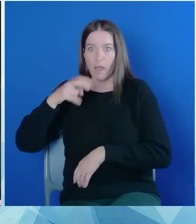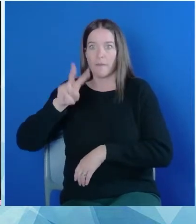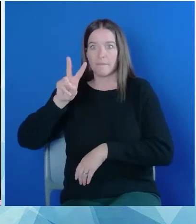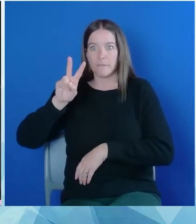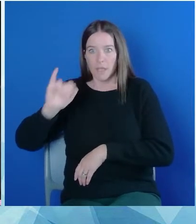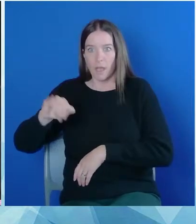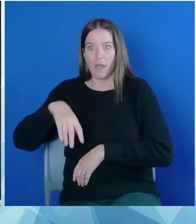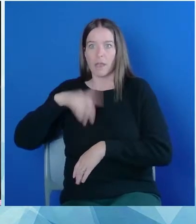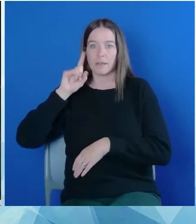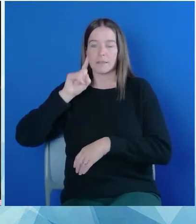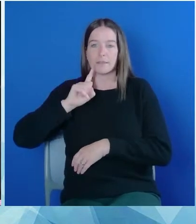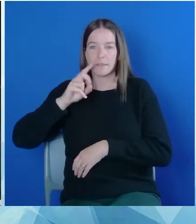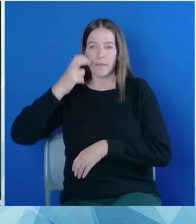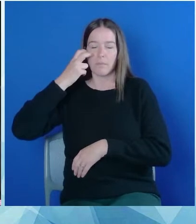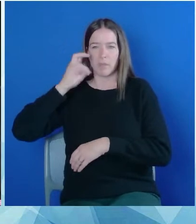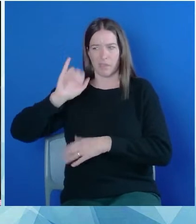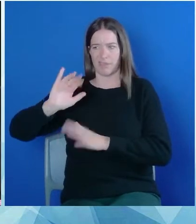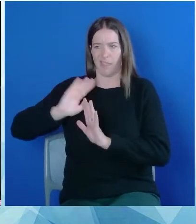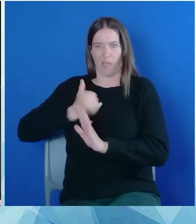system.